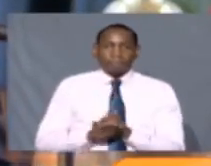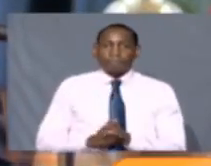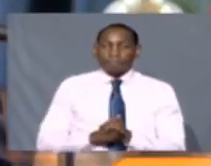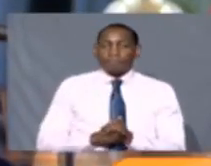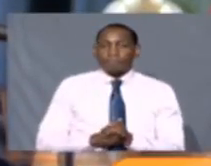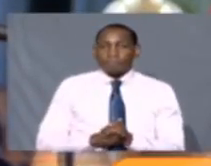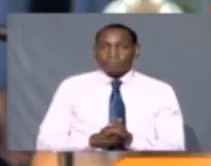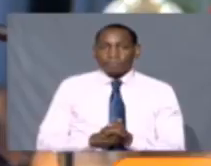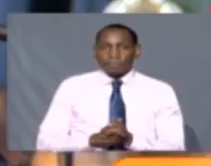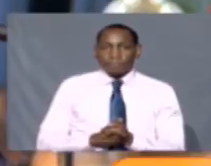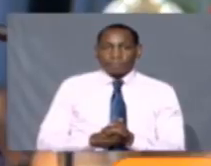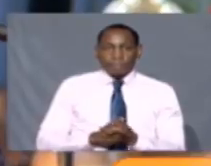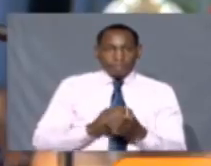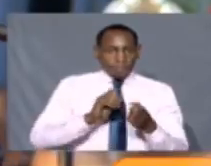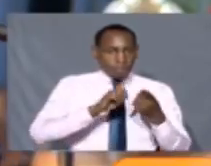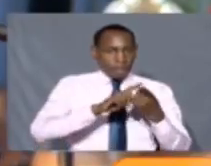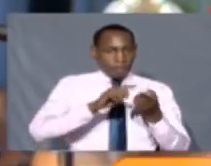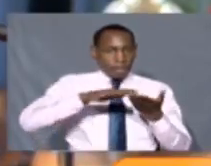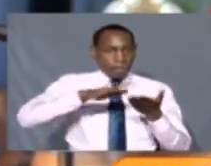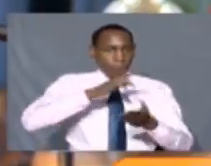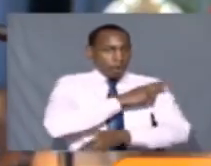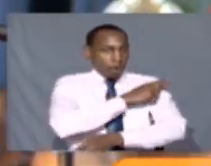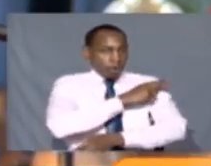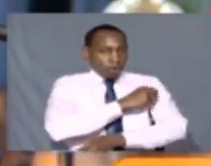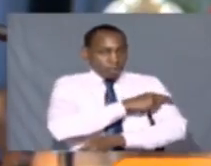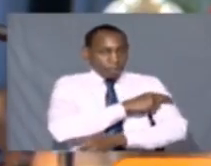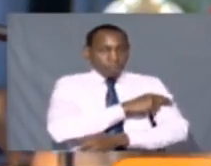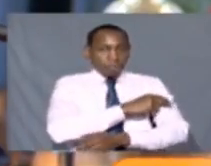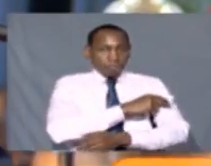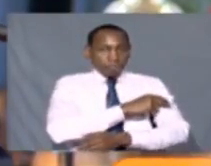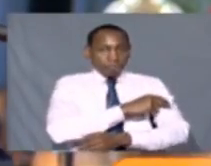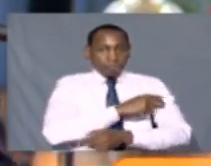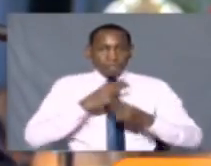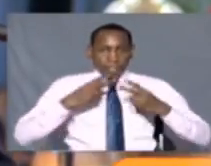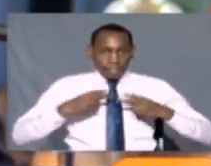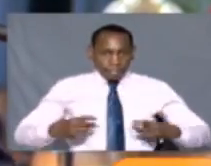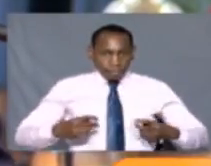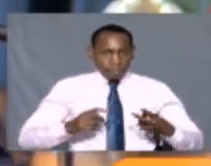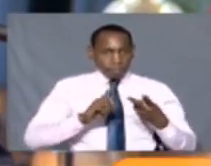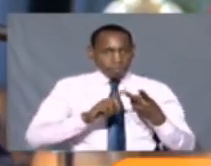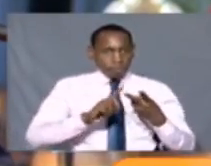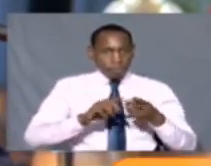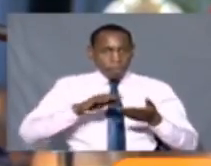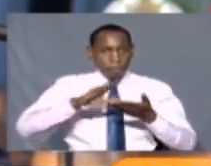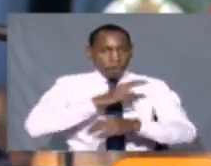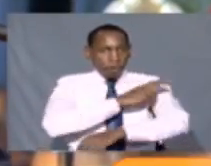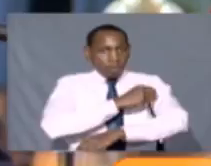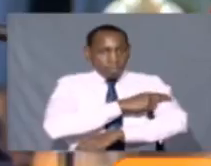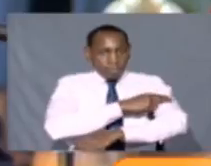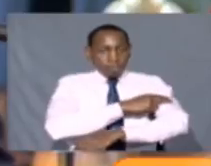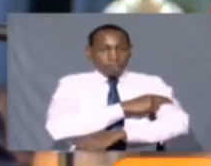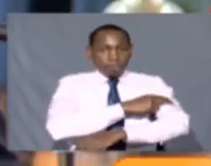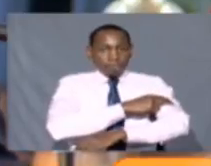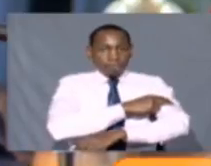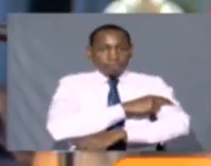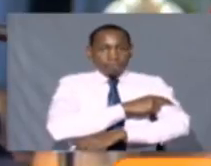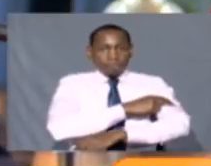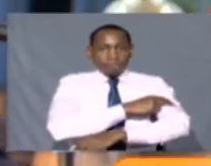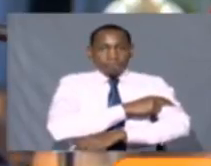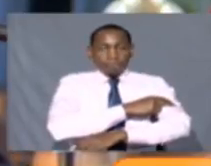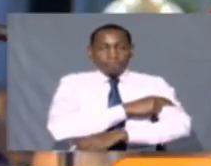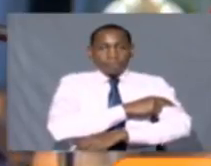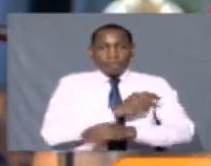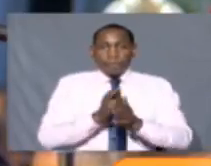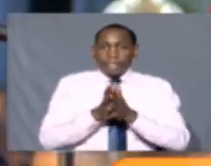of more centers for chemotherapy, more centers for radiotherapy, and